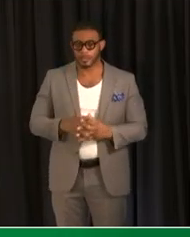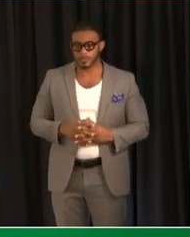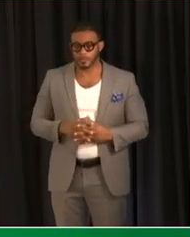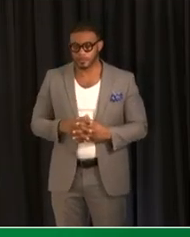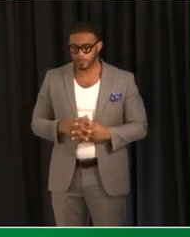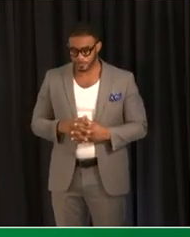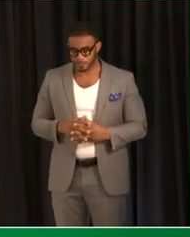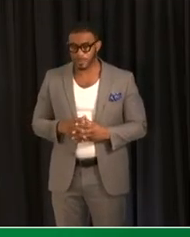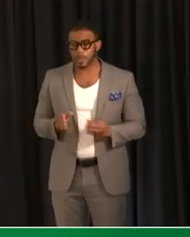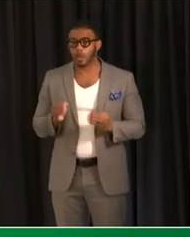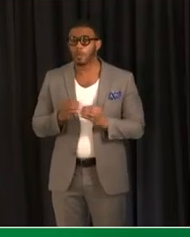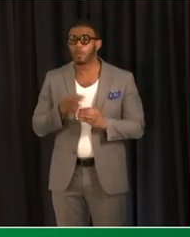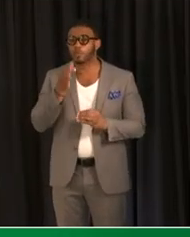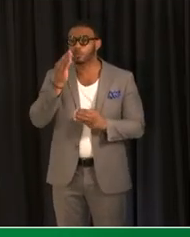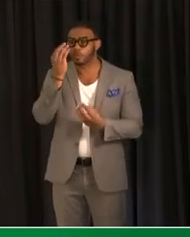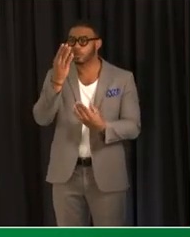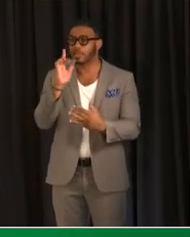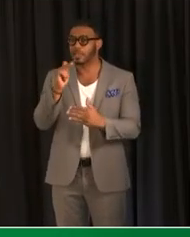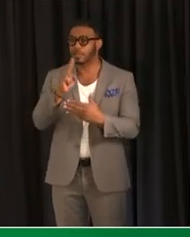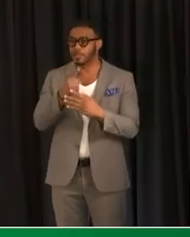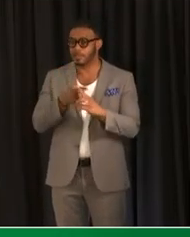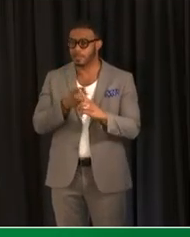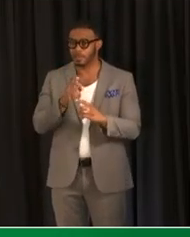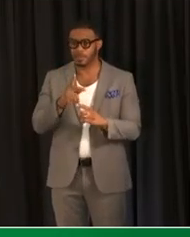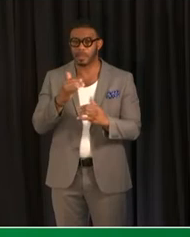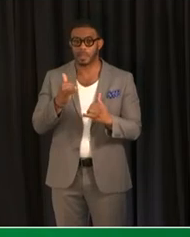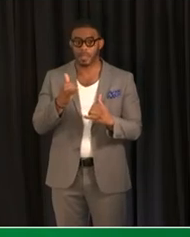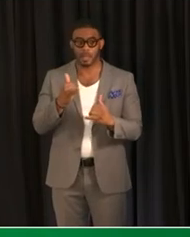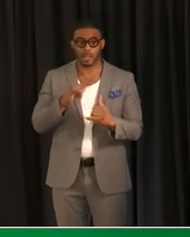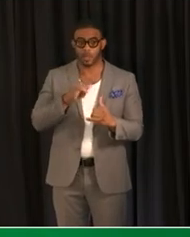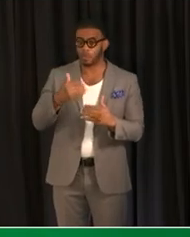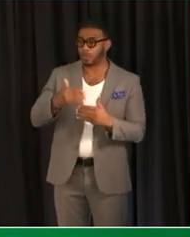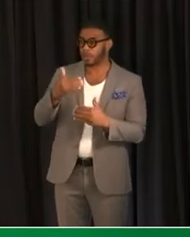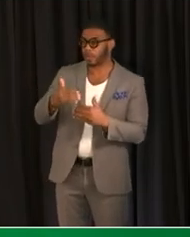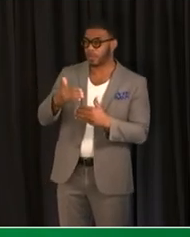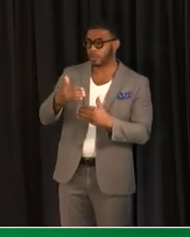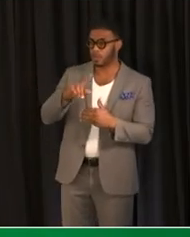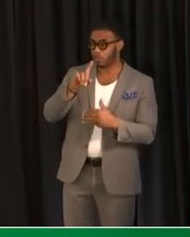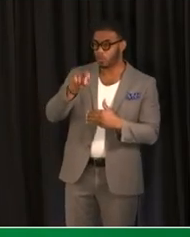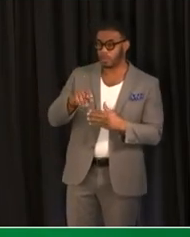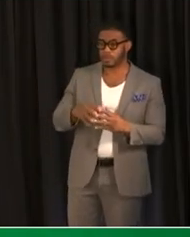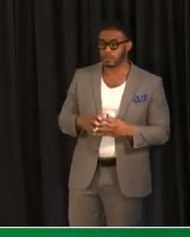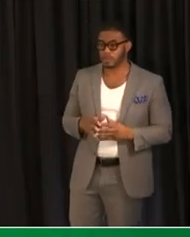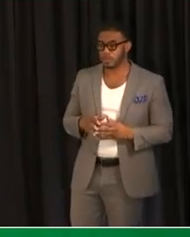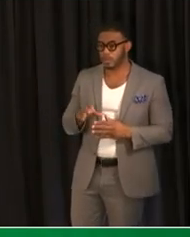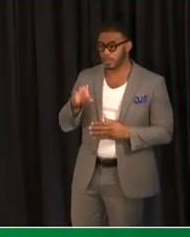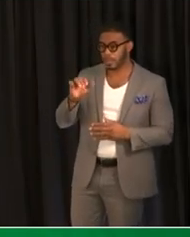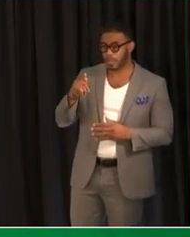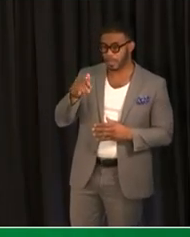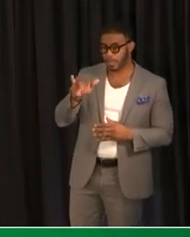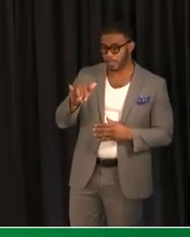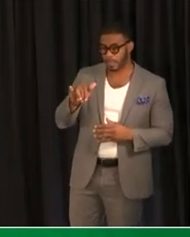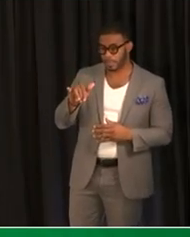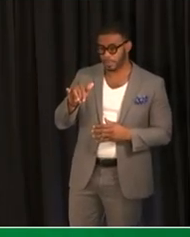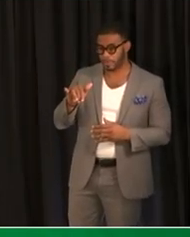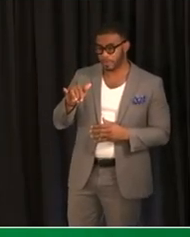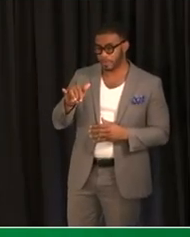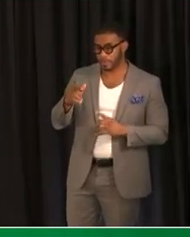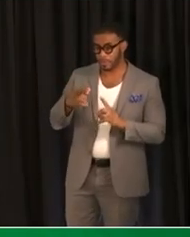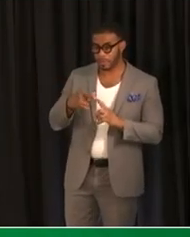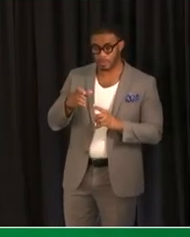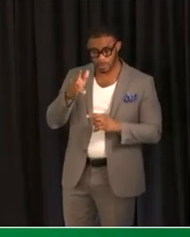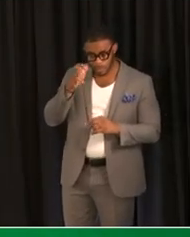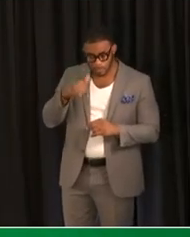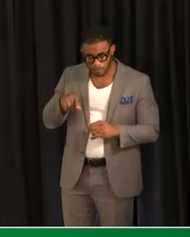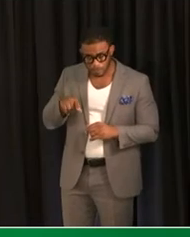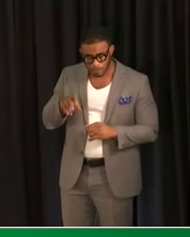question, Denise, and more to come later this month. So with that, I want to go to our next question. Kathy.